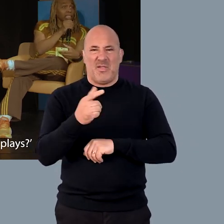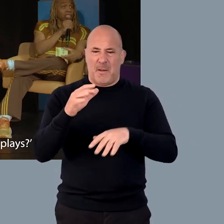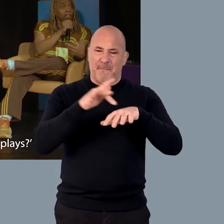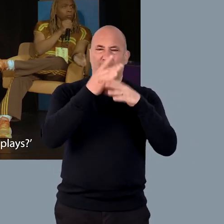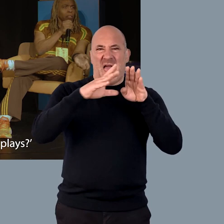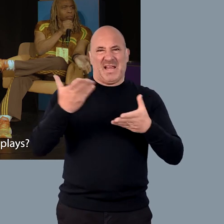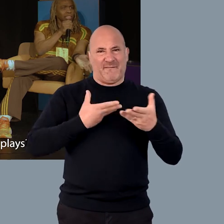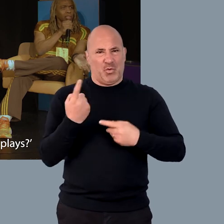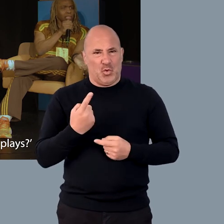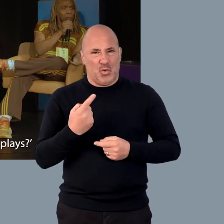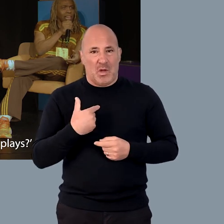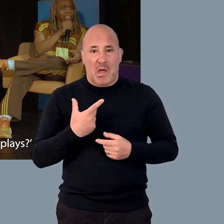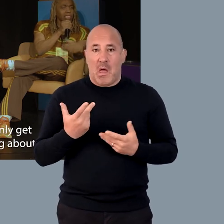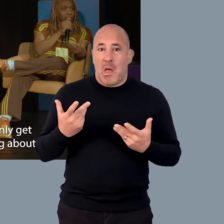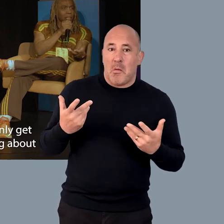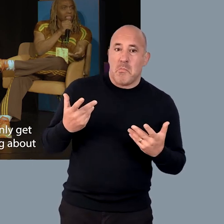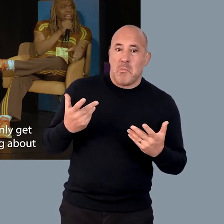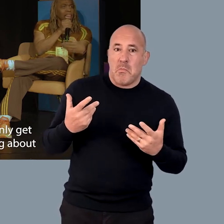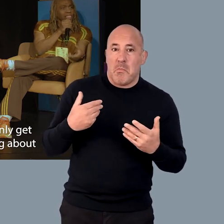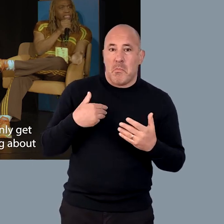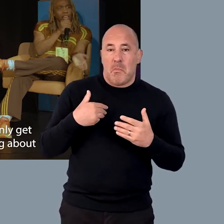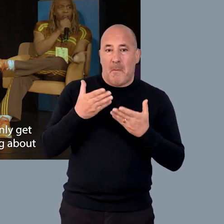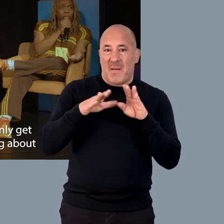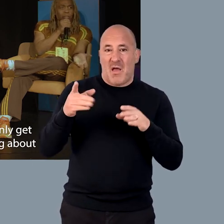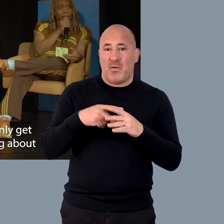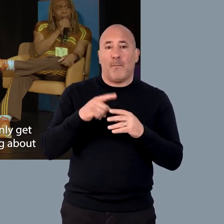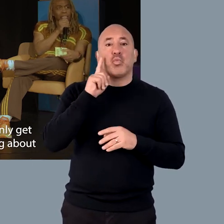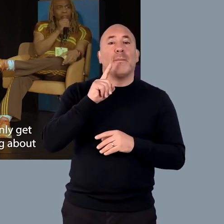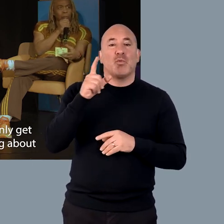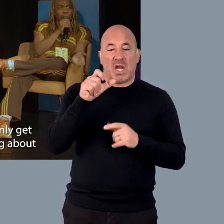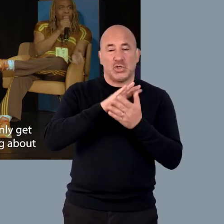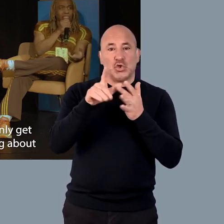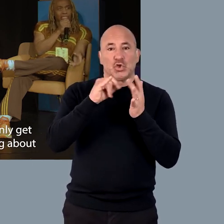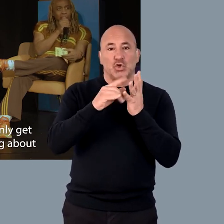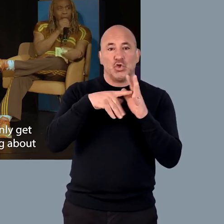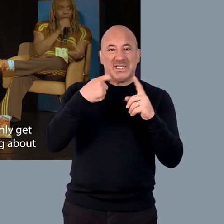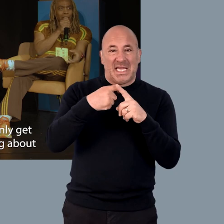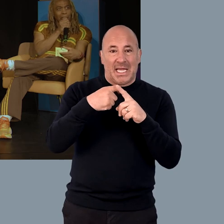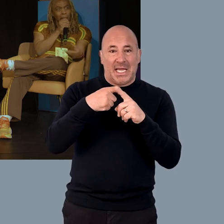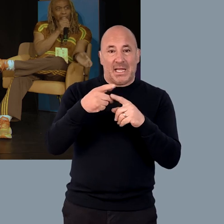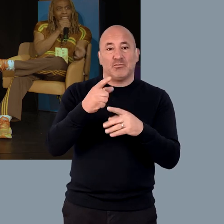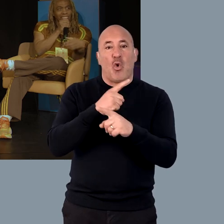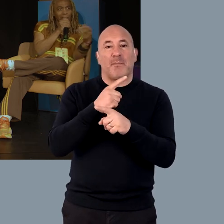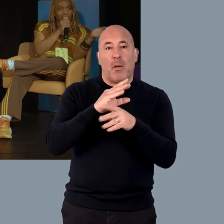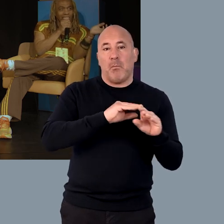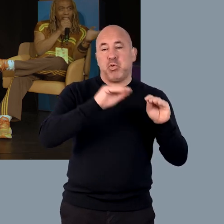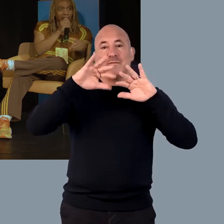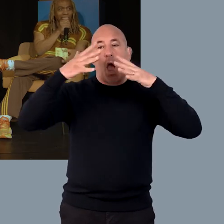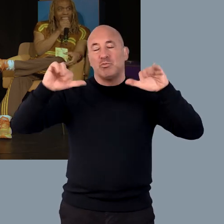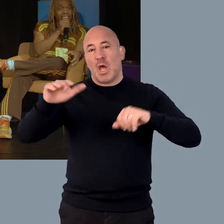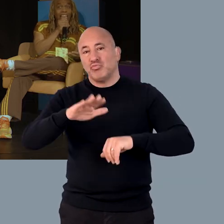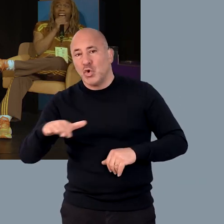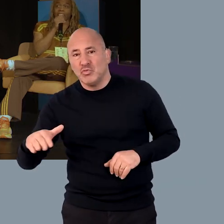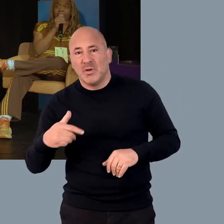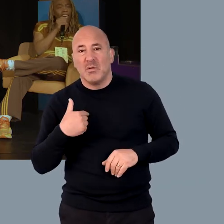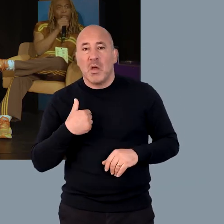theater and they say oh what who sends you these plays and i explain and they just say oh we only get plays from women in chiswick who are talking about moving to the country